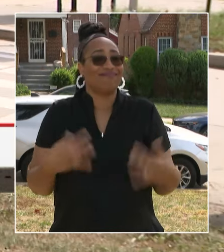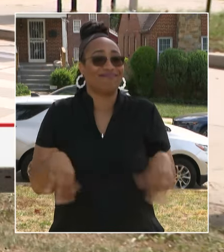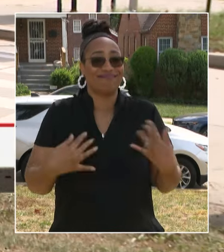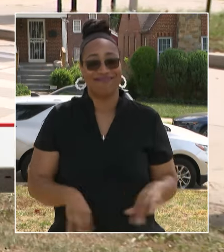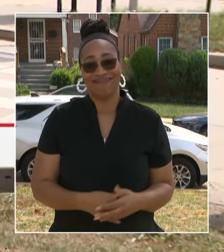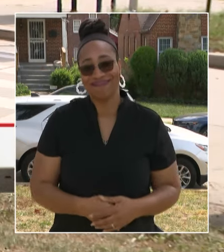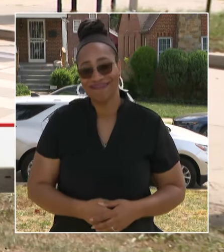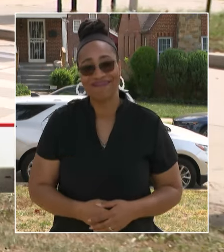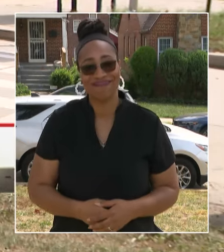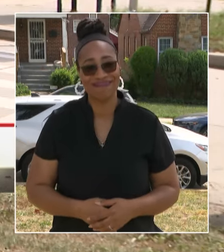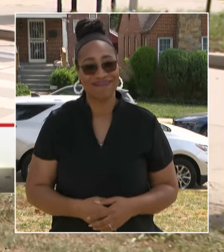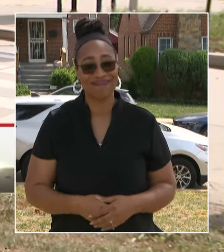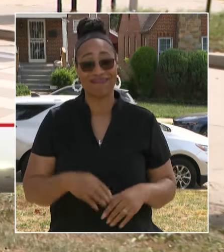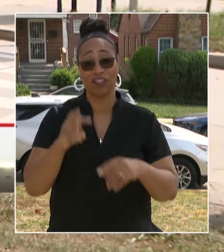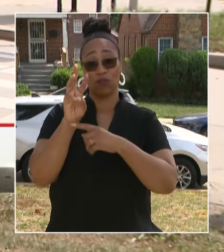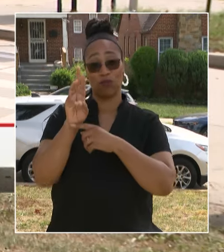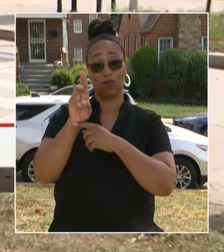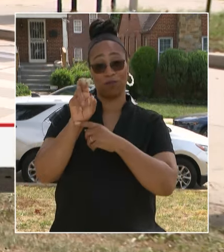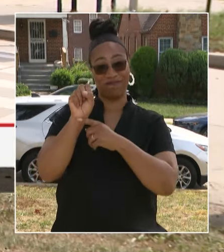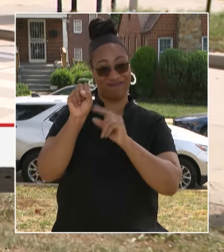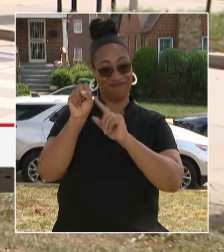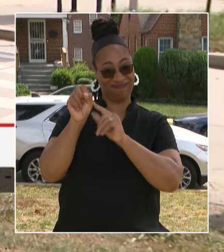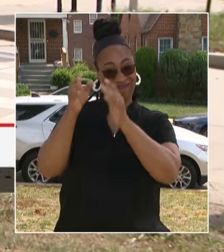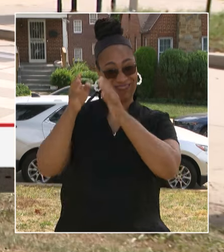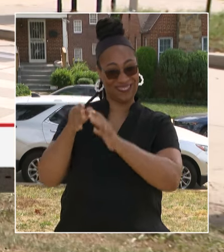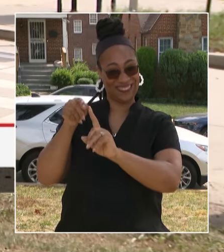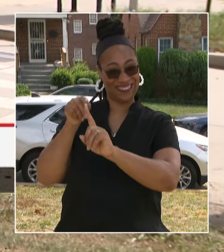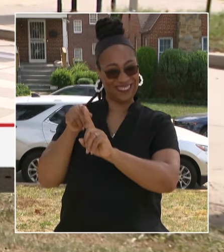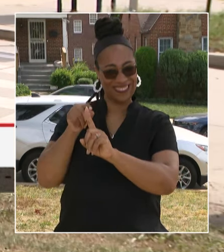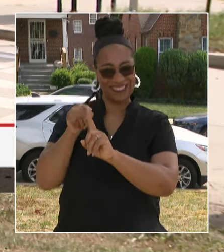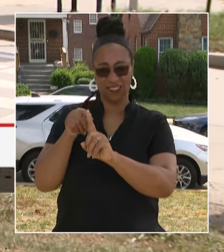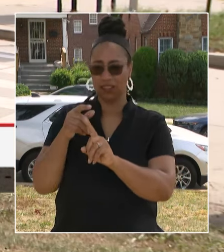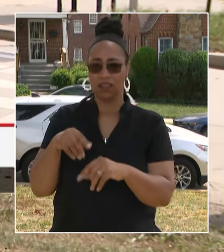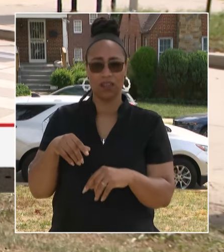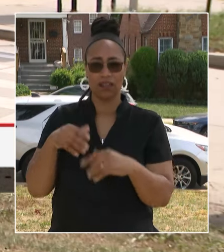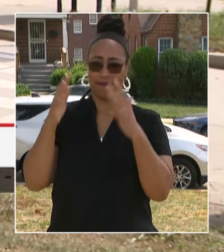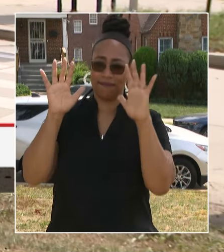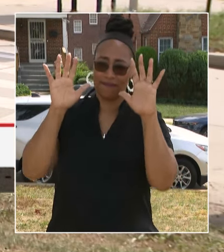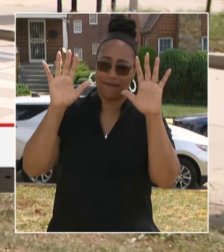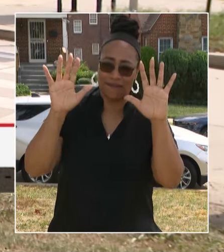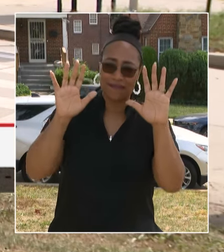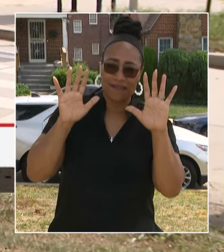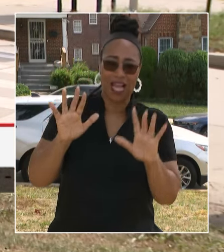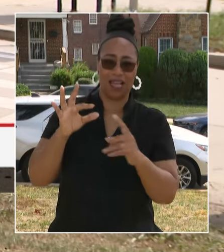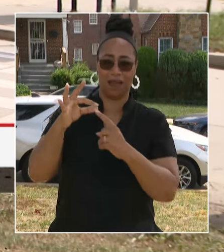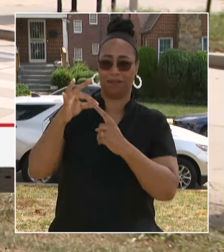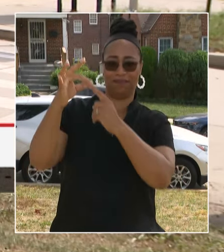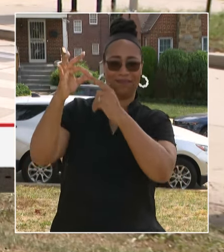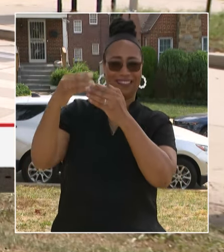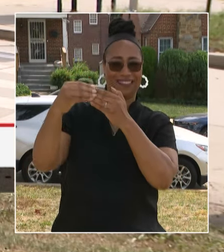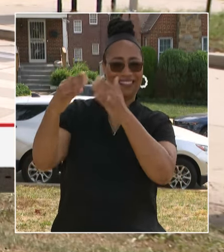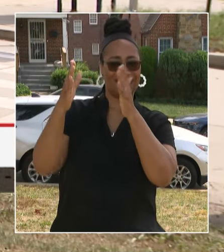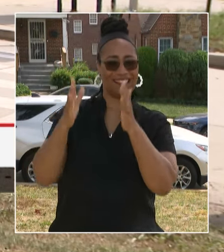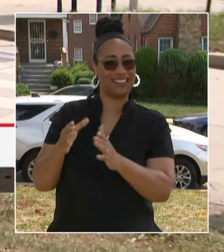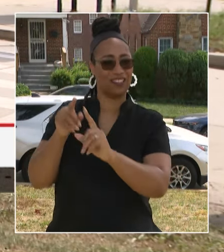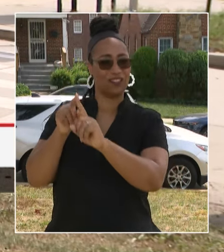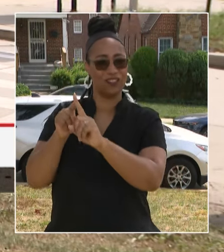among very distinguished Washingtonians who formed the first council of the District of